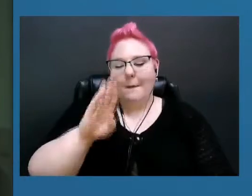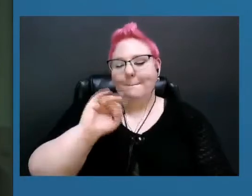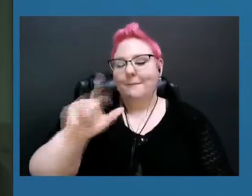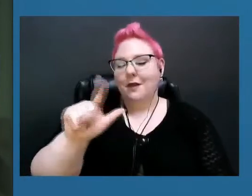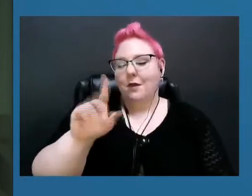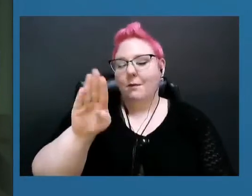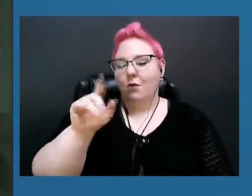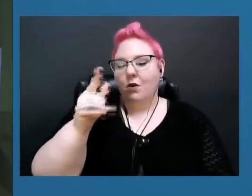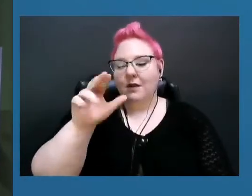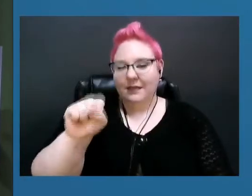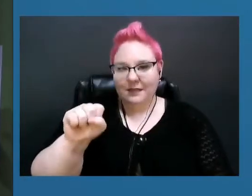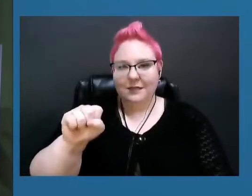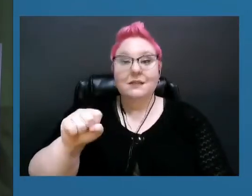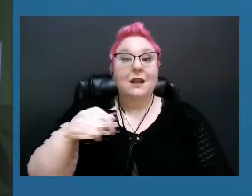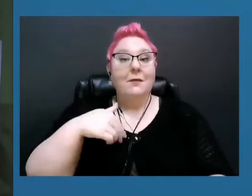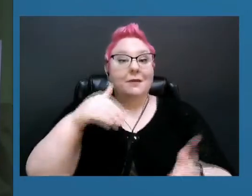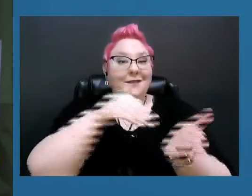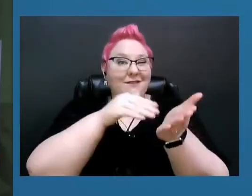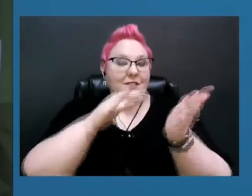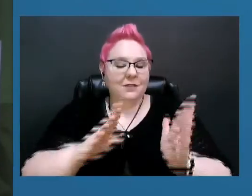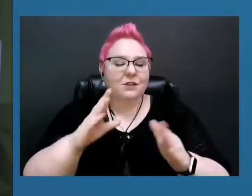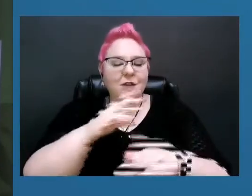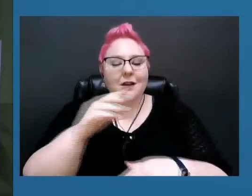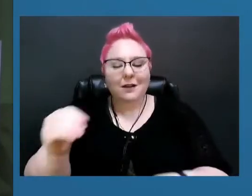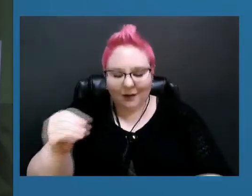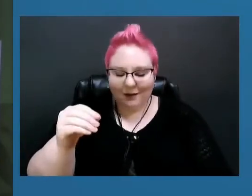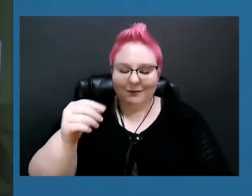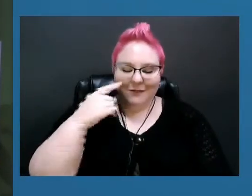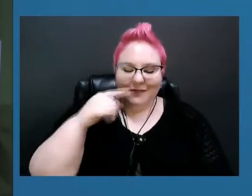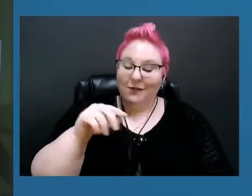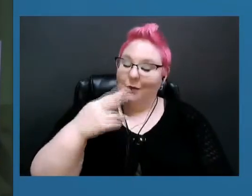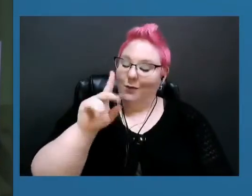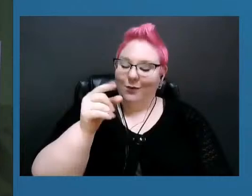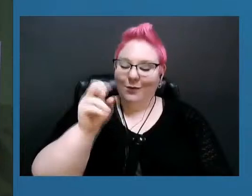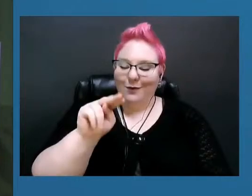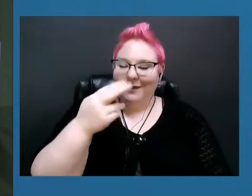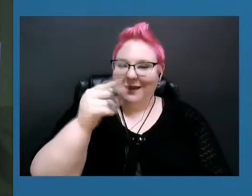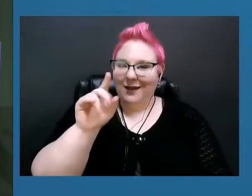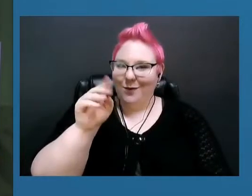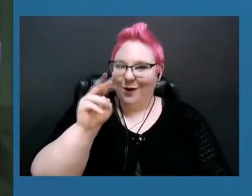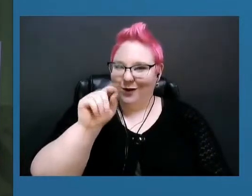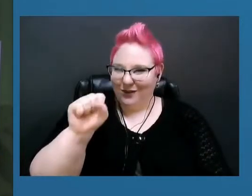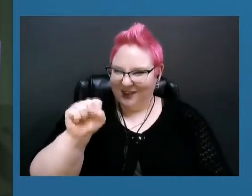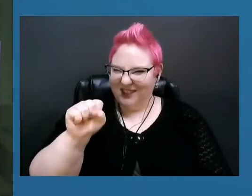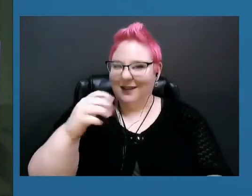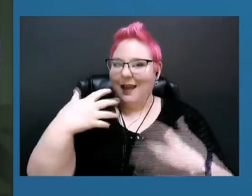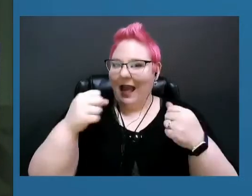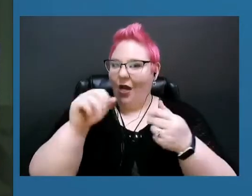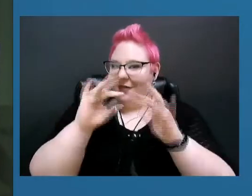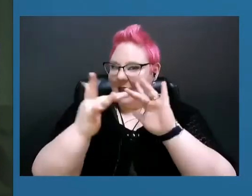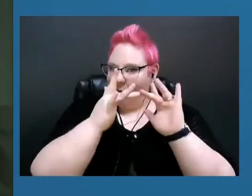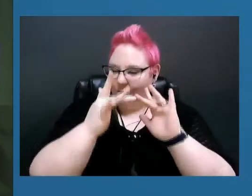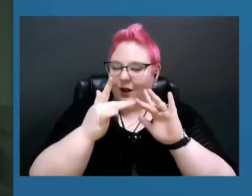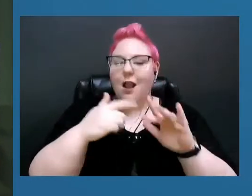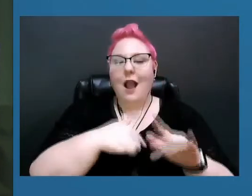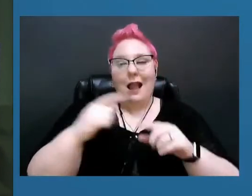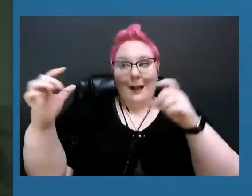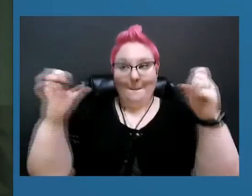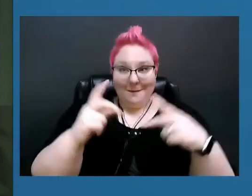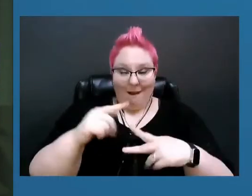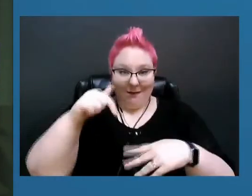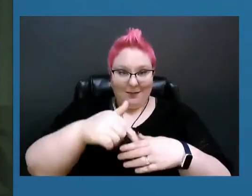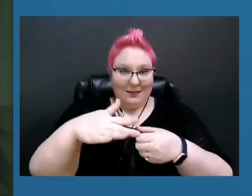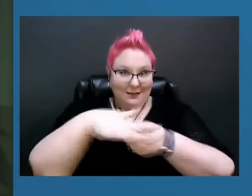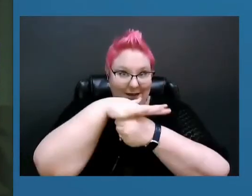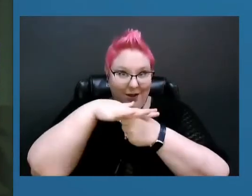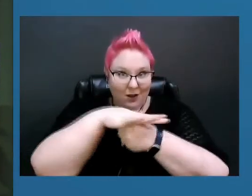family physician and the Chief Medical Officer of the Hudson Headwaters Health Network. More than 20 years ago, I returned to this area, very much